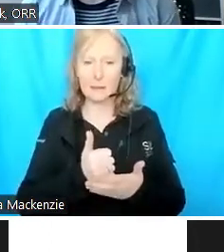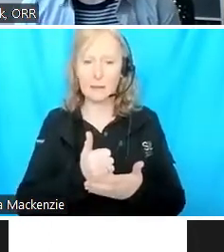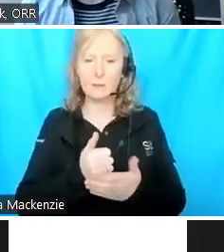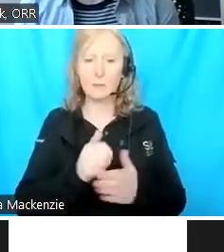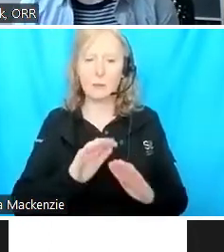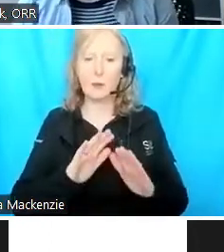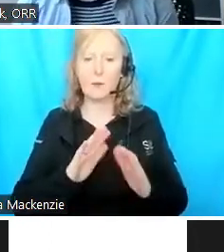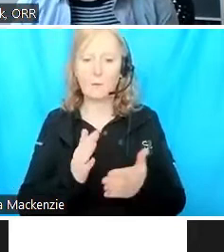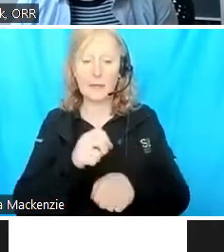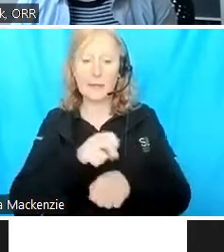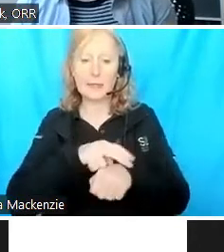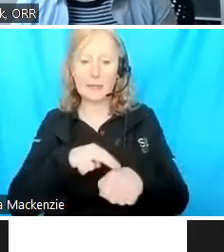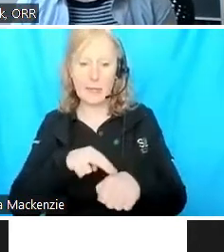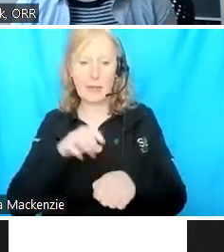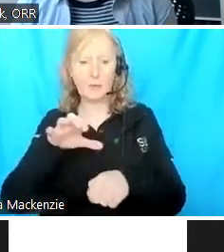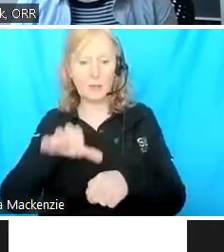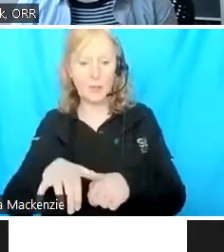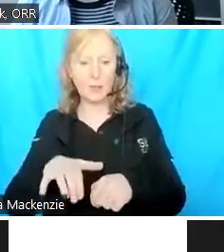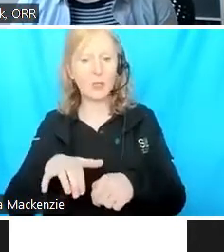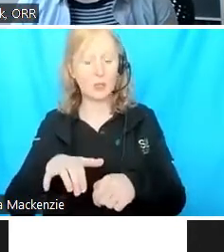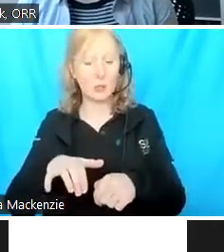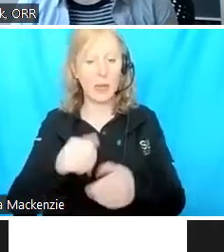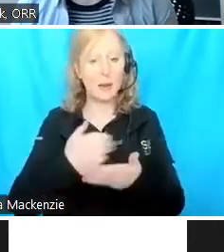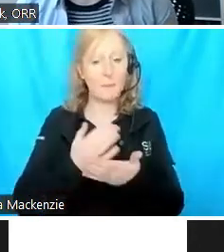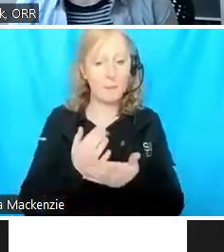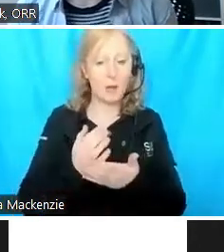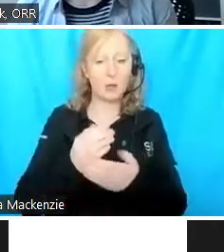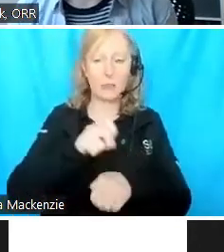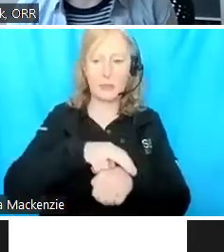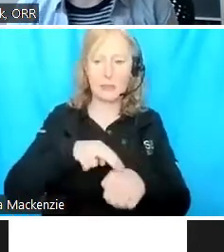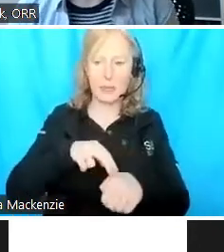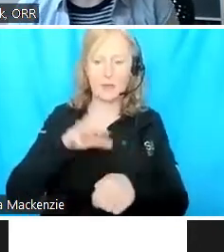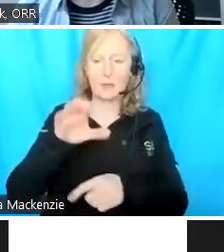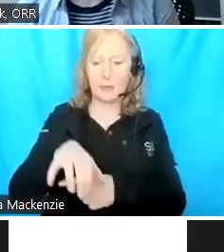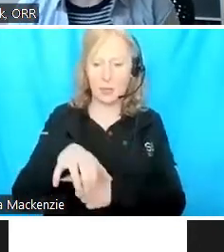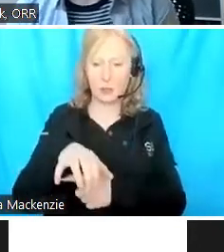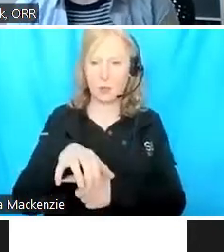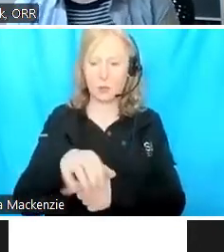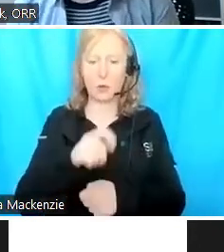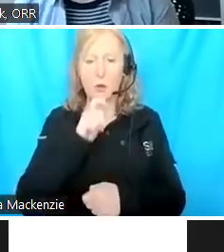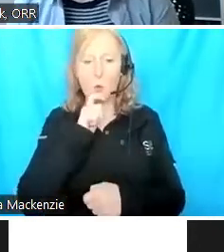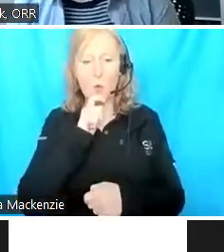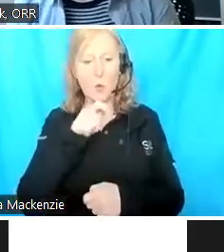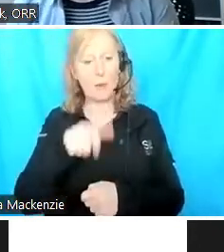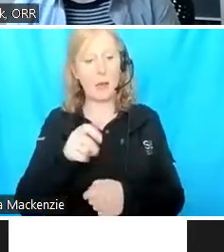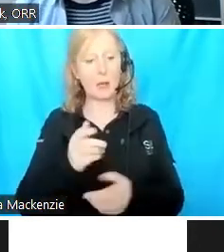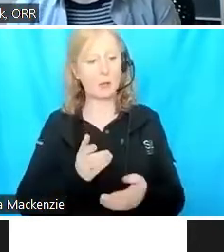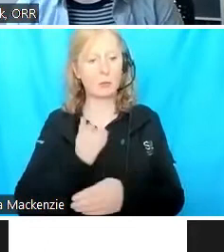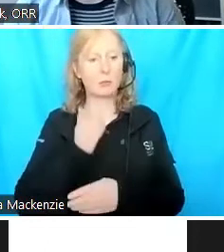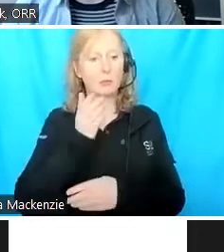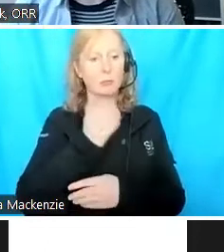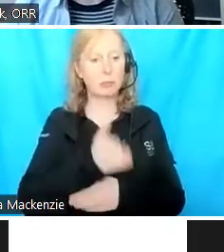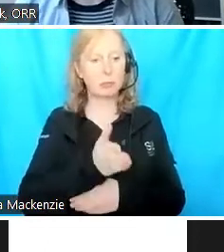staffed stations. So capturing the experience of passengers who've gone out and carried out some mystery shopping for